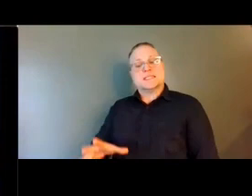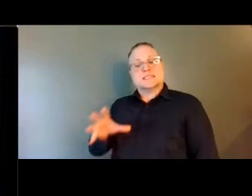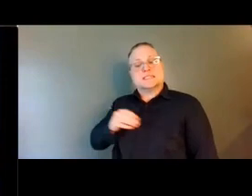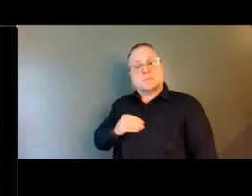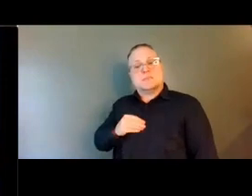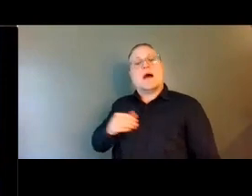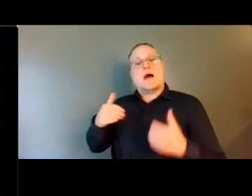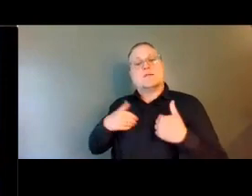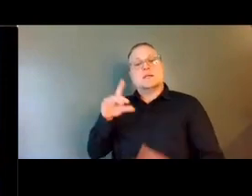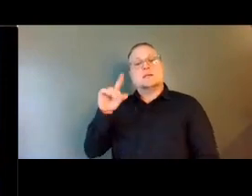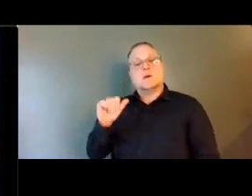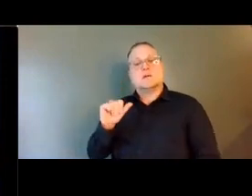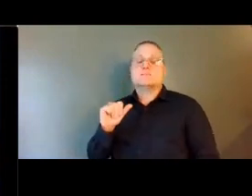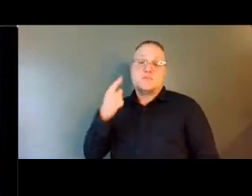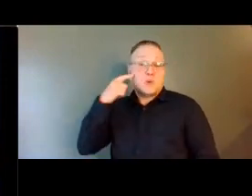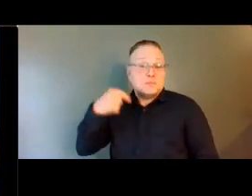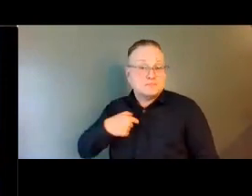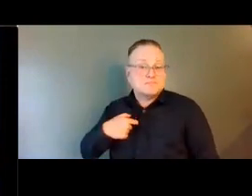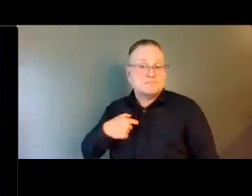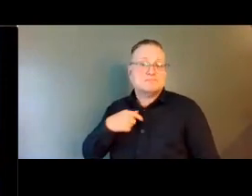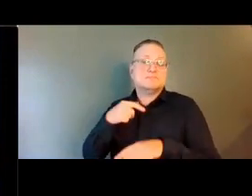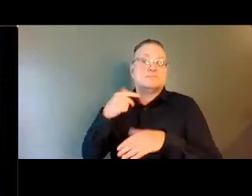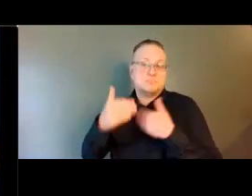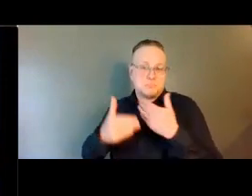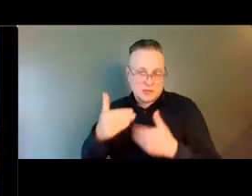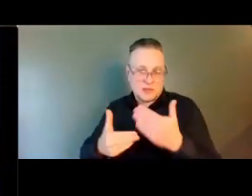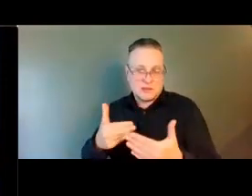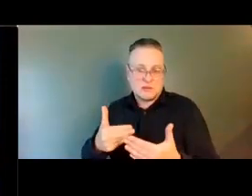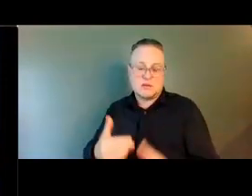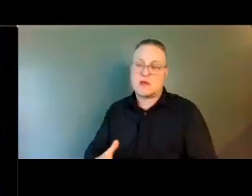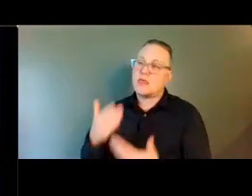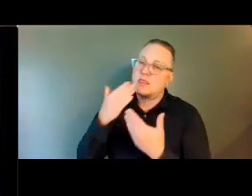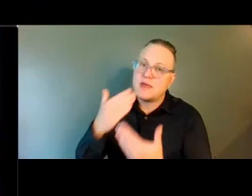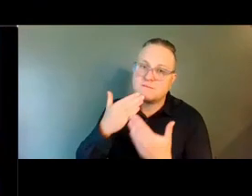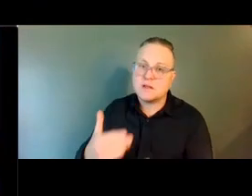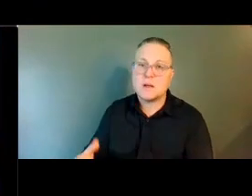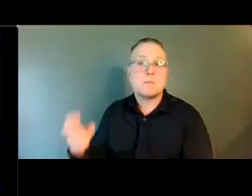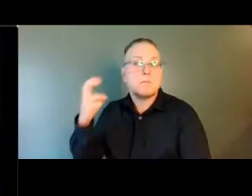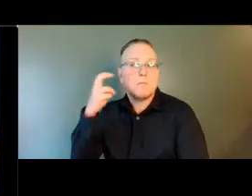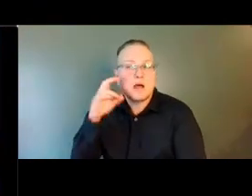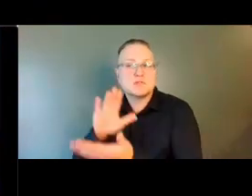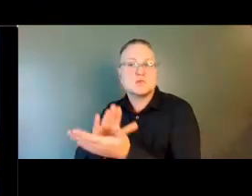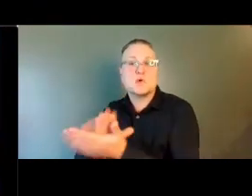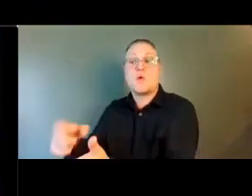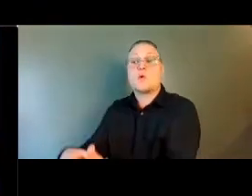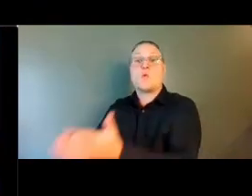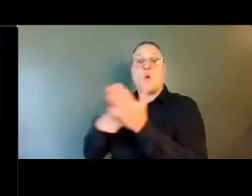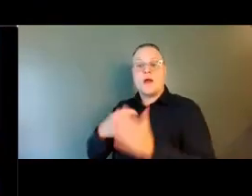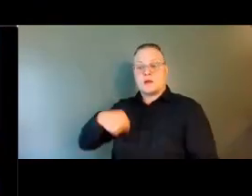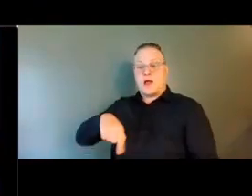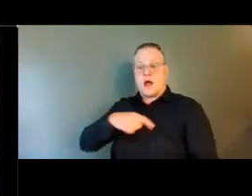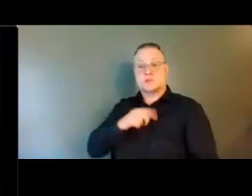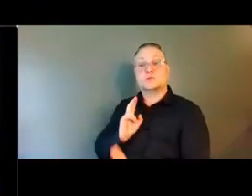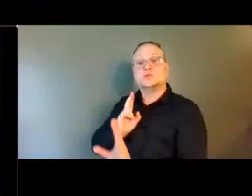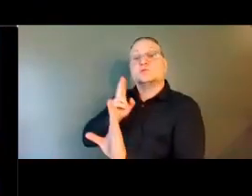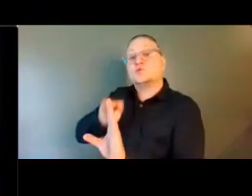And thank goodness part of the curriculum at that school I attended required us to be a part